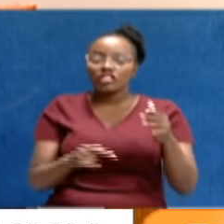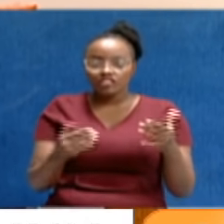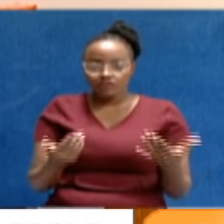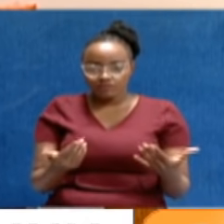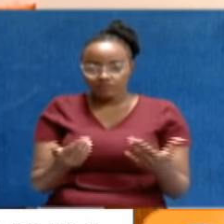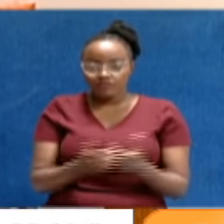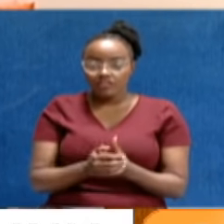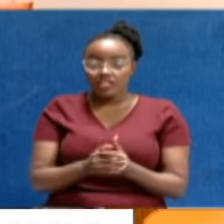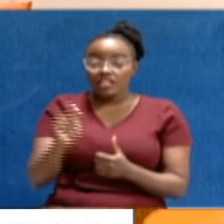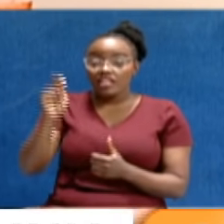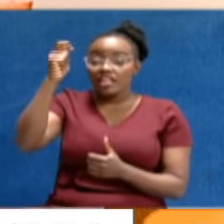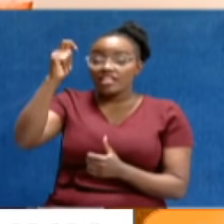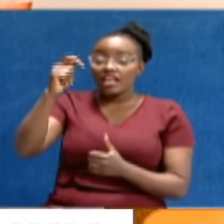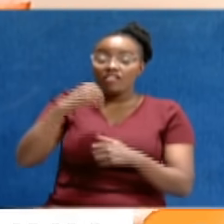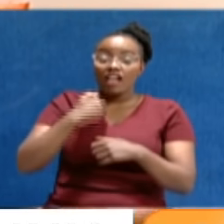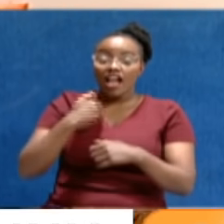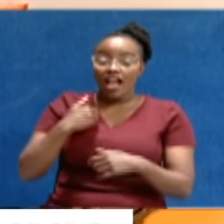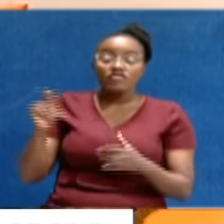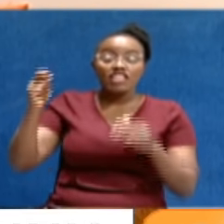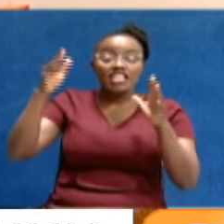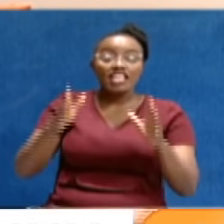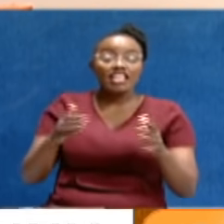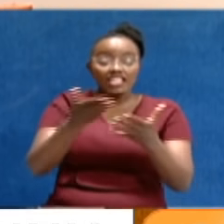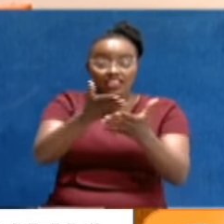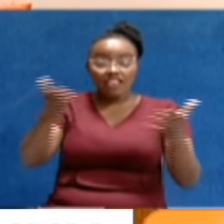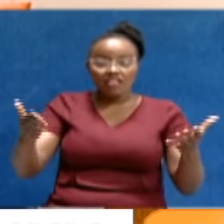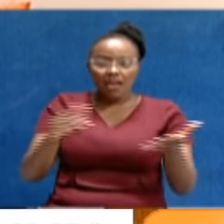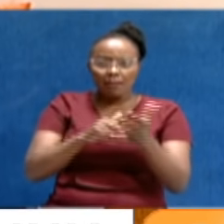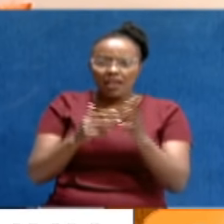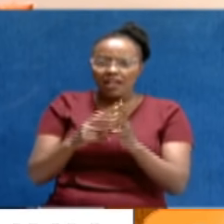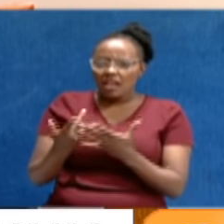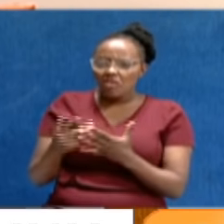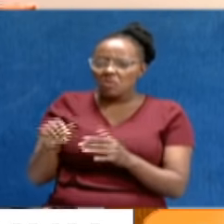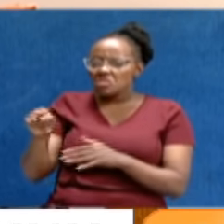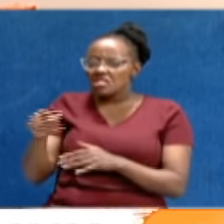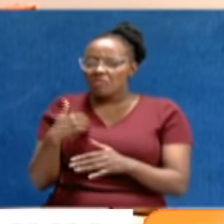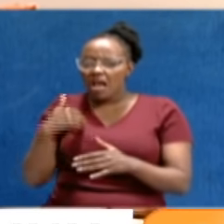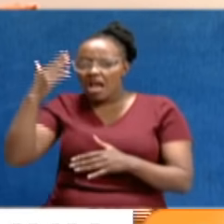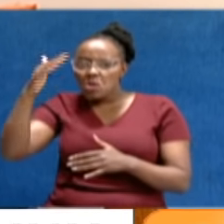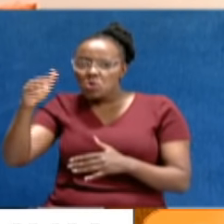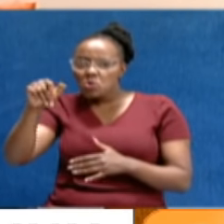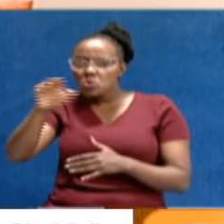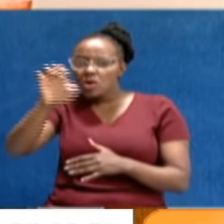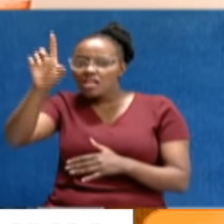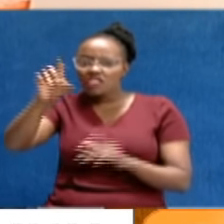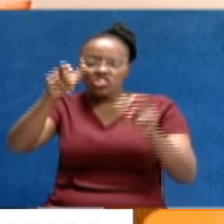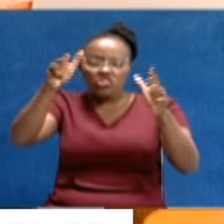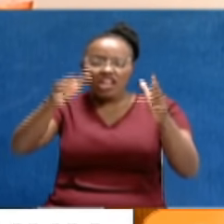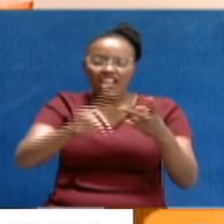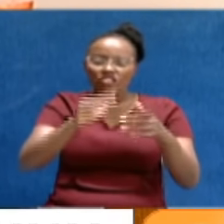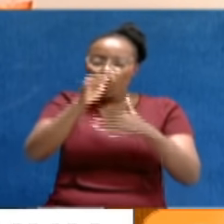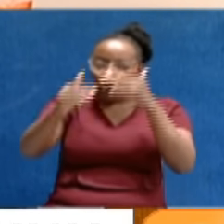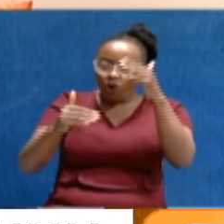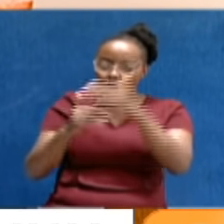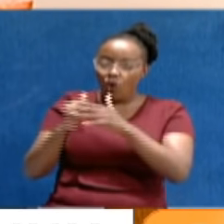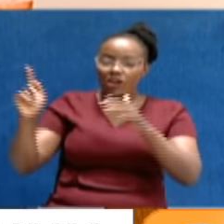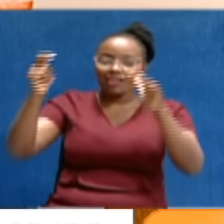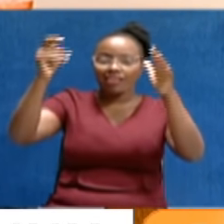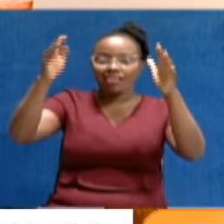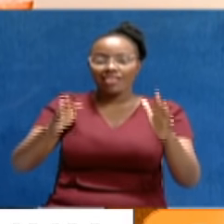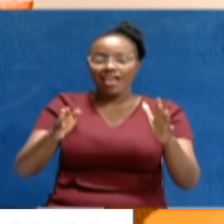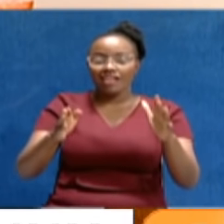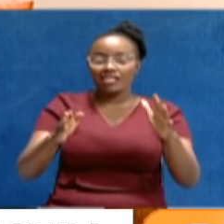said, Kenya is made of Kenyans. One is not born executive, you journalist, we are all